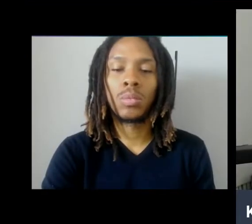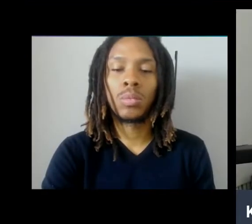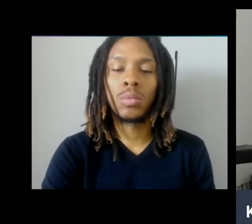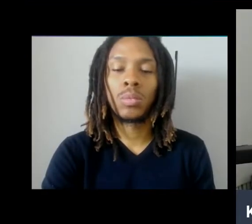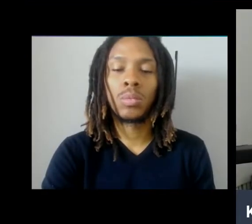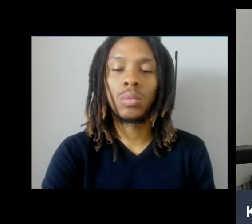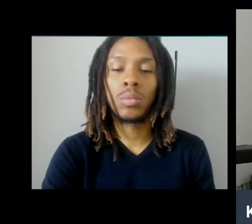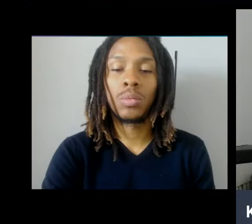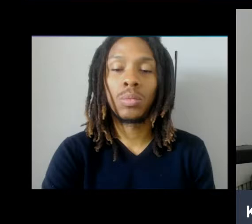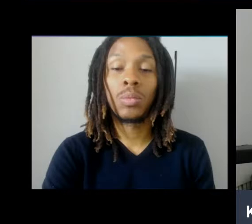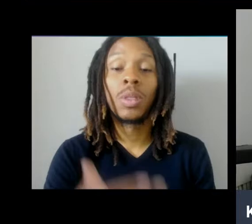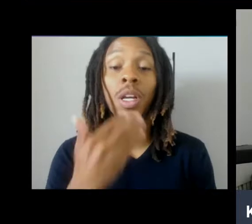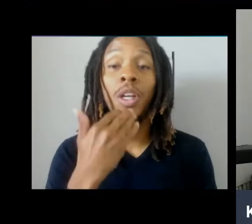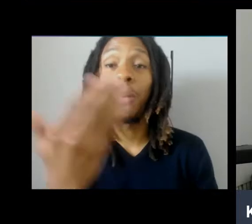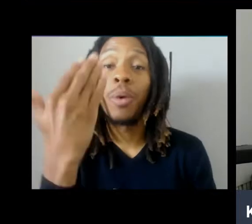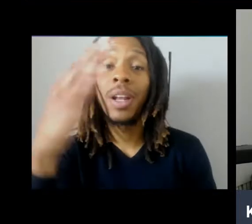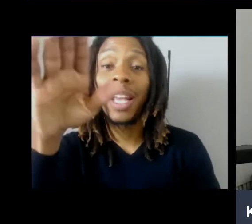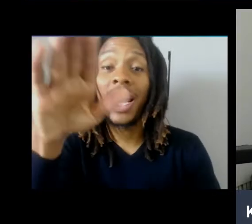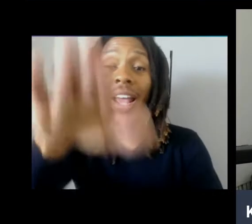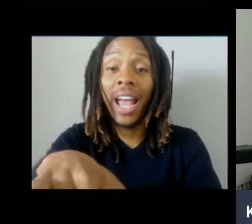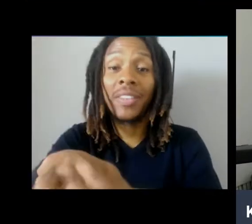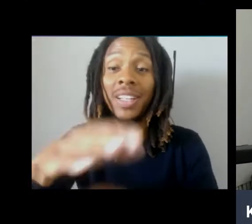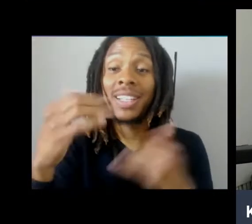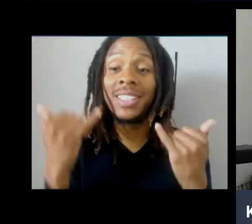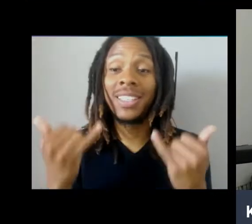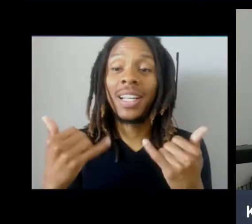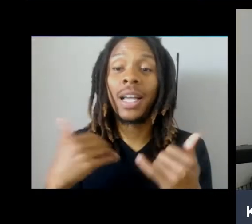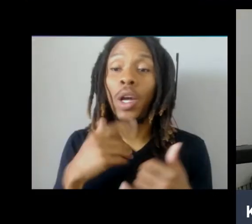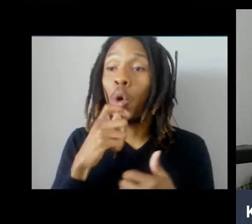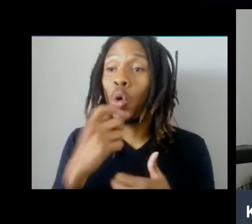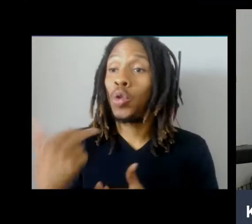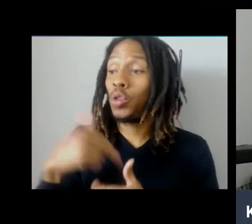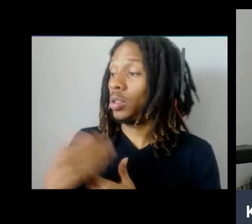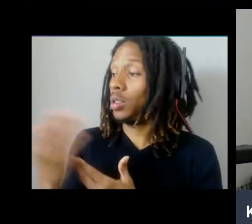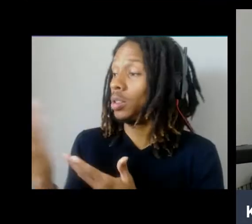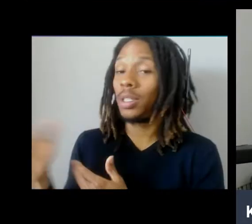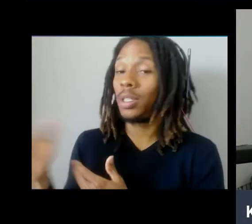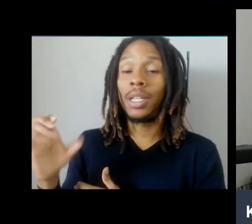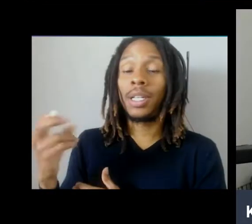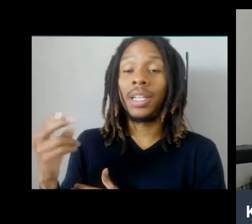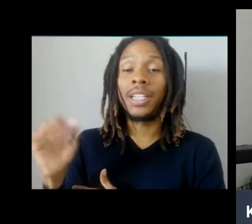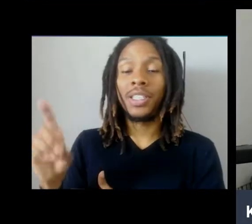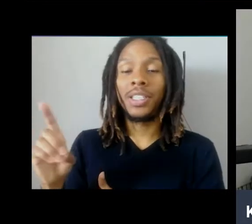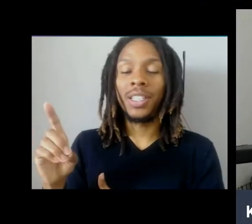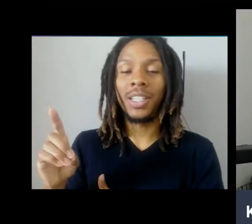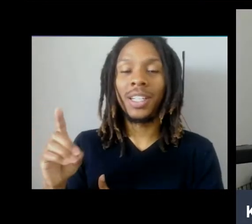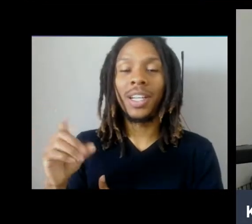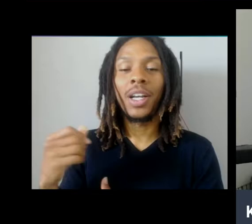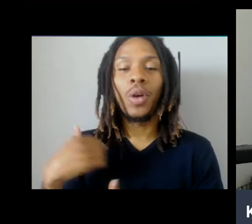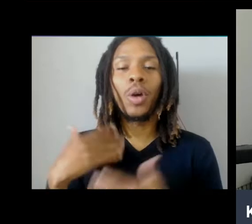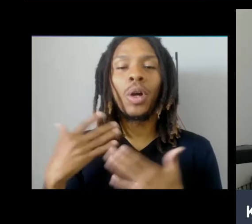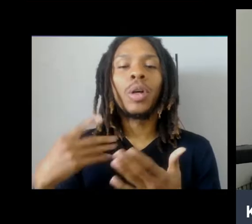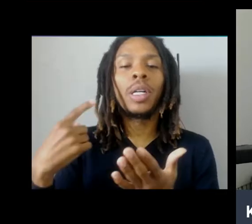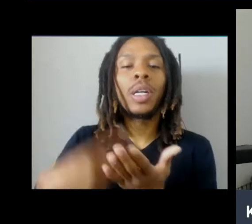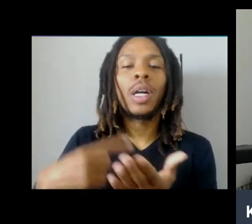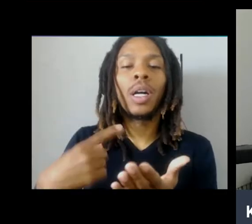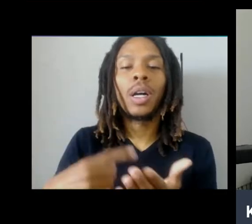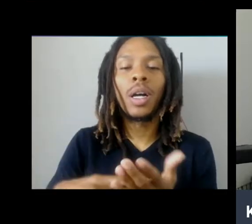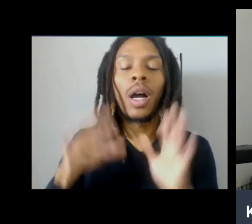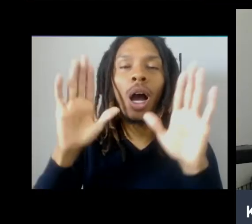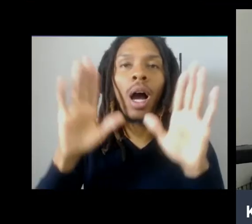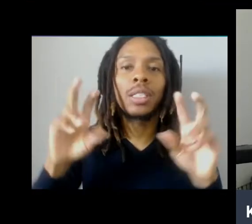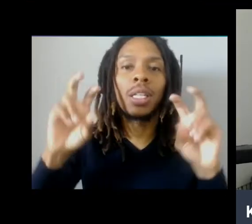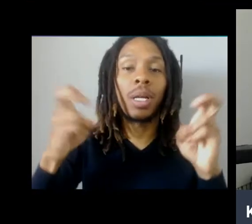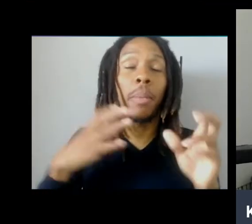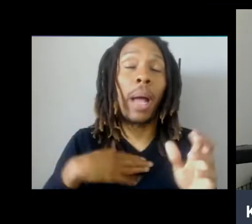Good morning, evening, afternoon, everyone. Today I am joined with Chad, and we are going to be talking about an awesome topic, in my